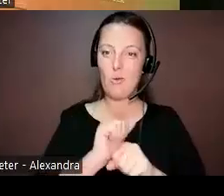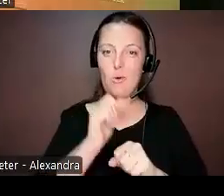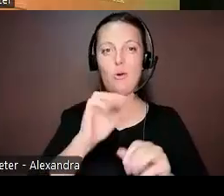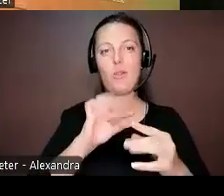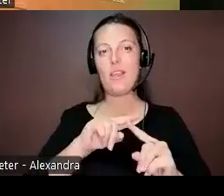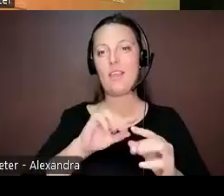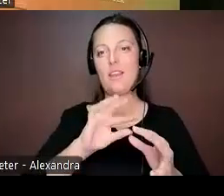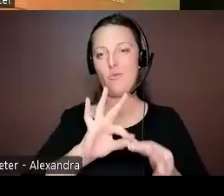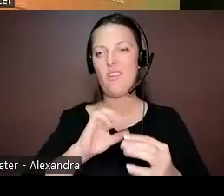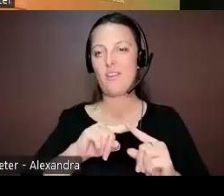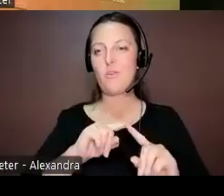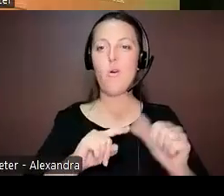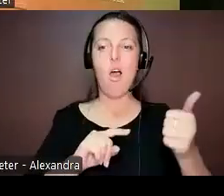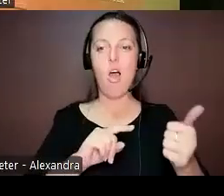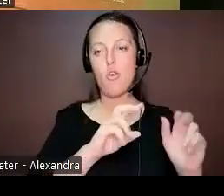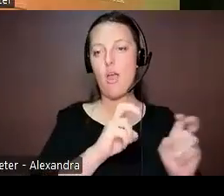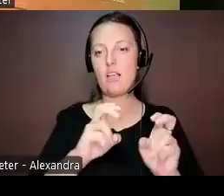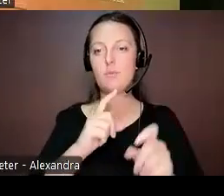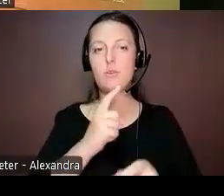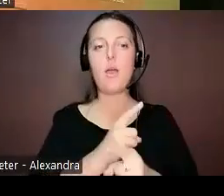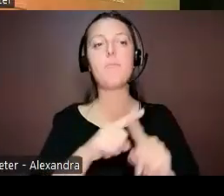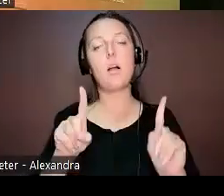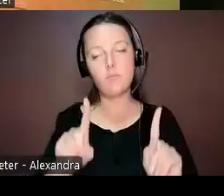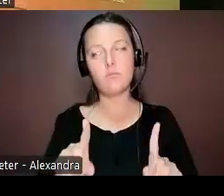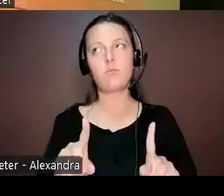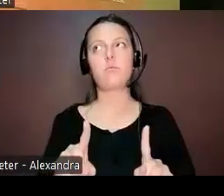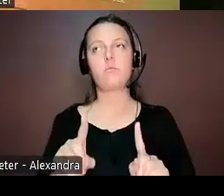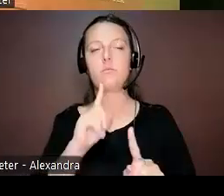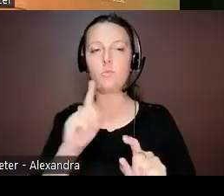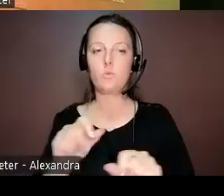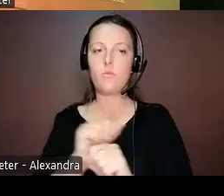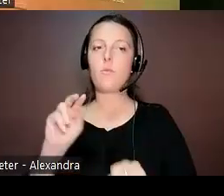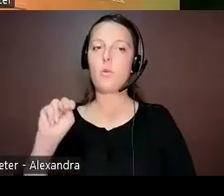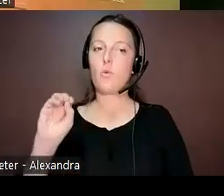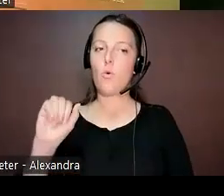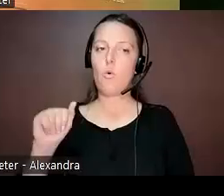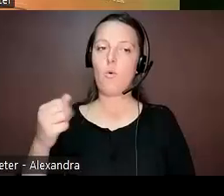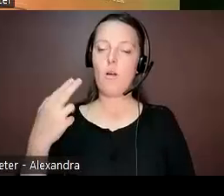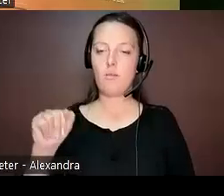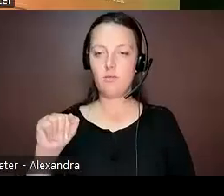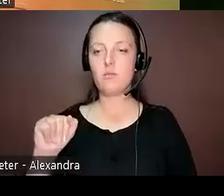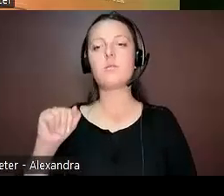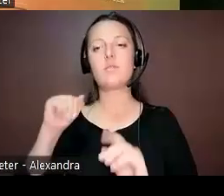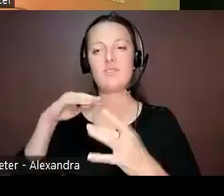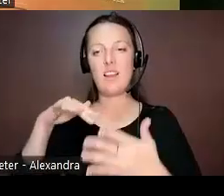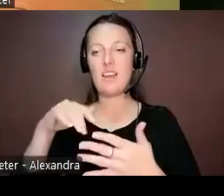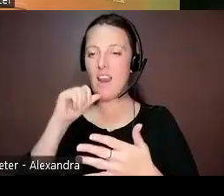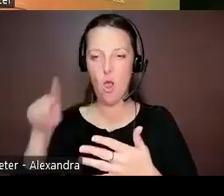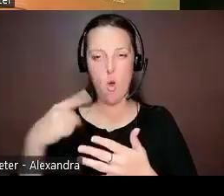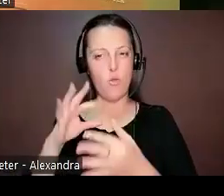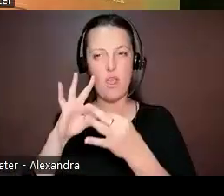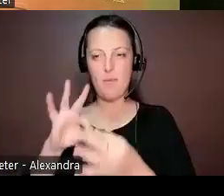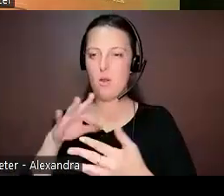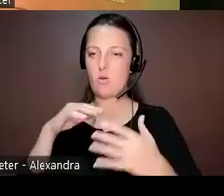study was about not just about depression, but we are also curious about other aspects